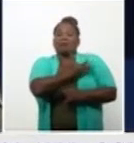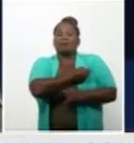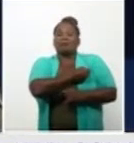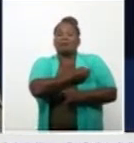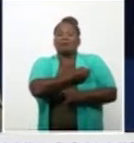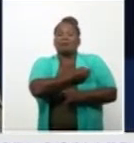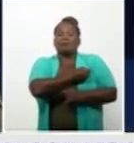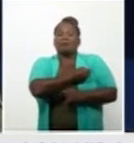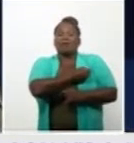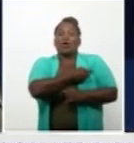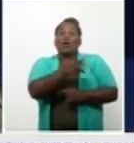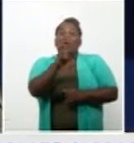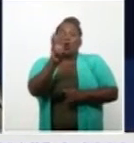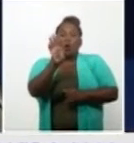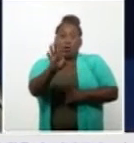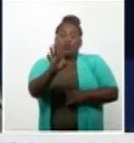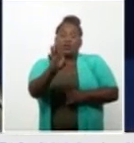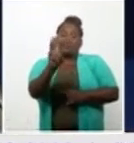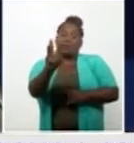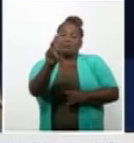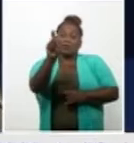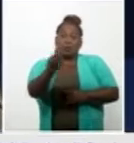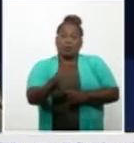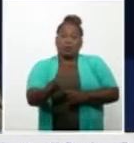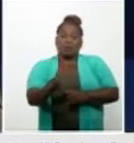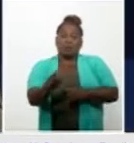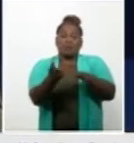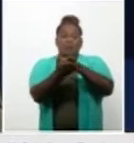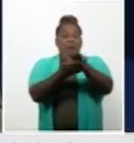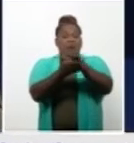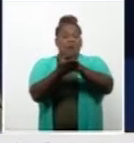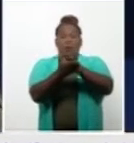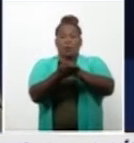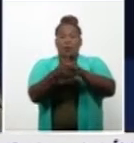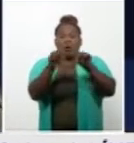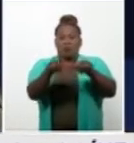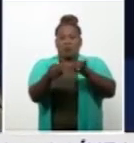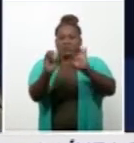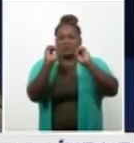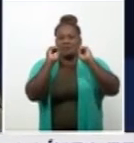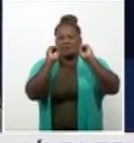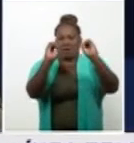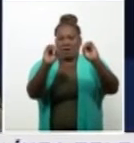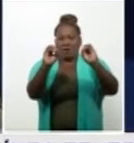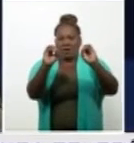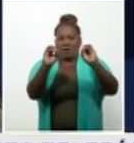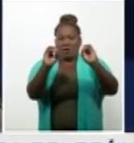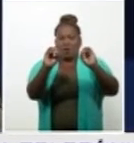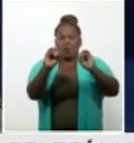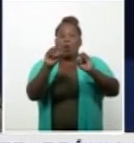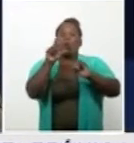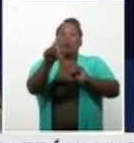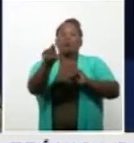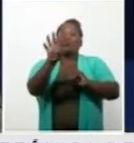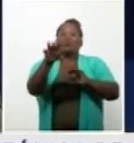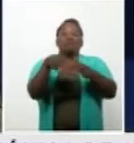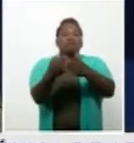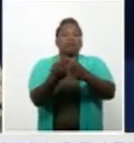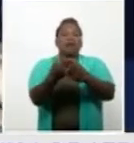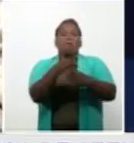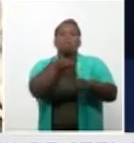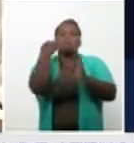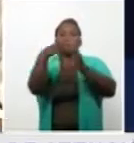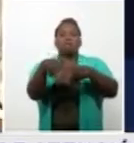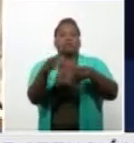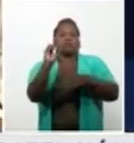3 discharges. And again, it's not a positive balance, since there were more confirmed cases